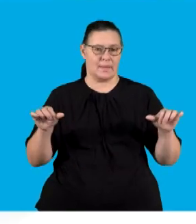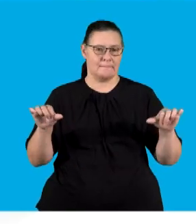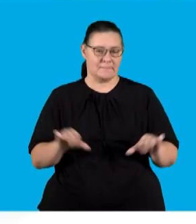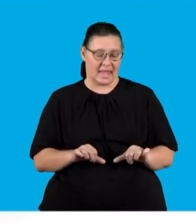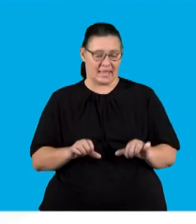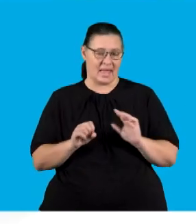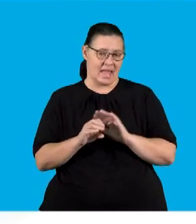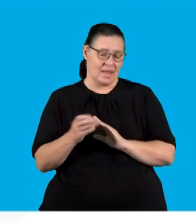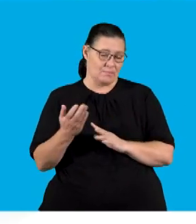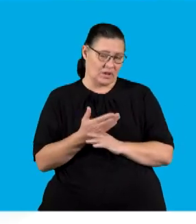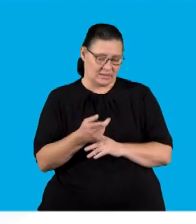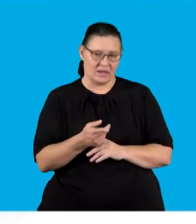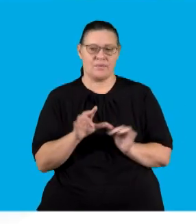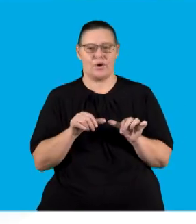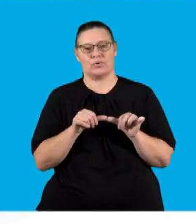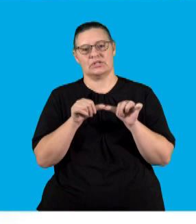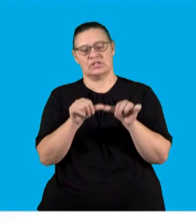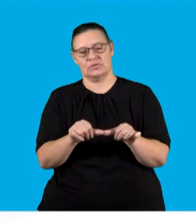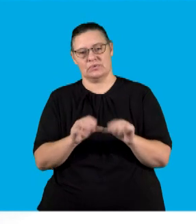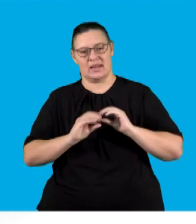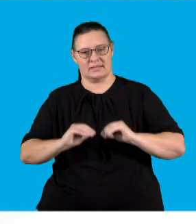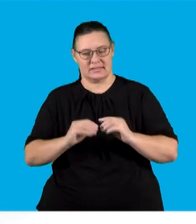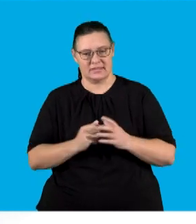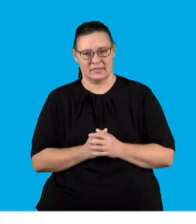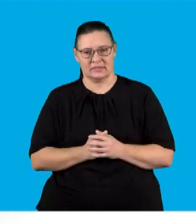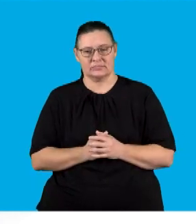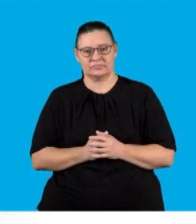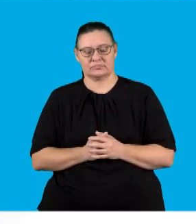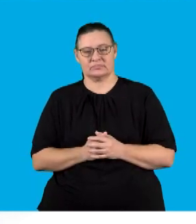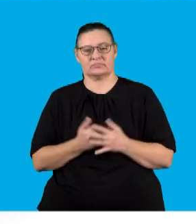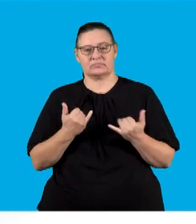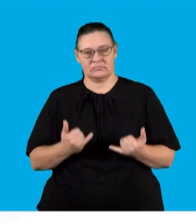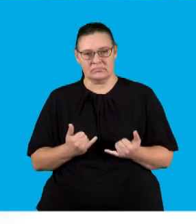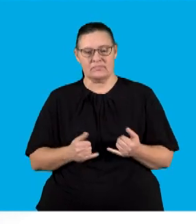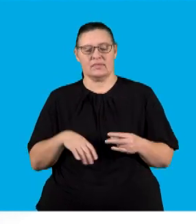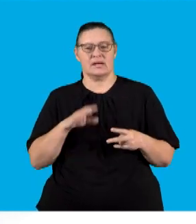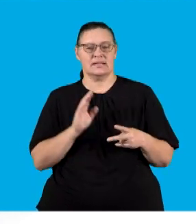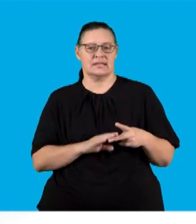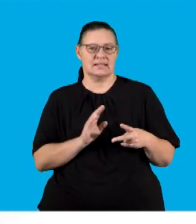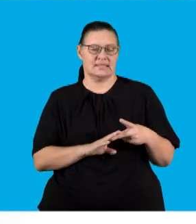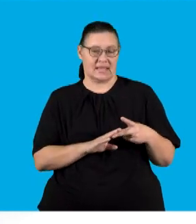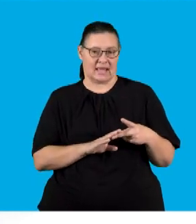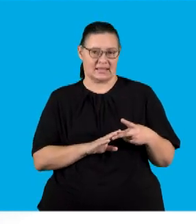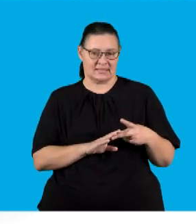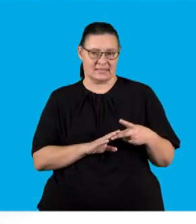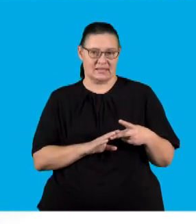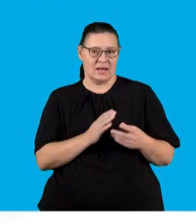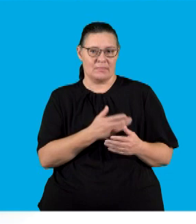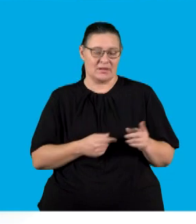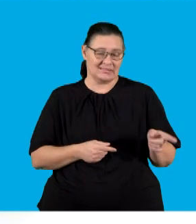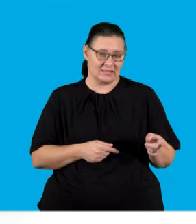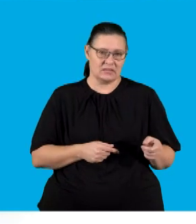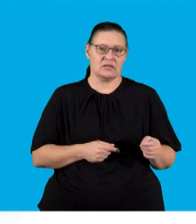Welcome back from the ad break, and let's continue with our lesson. So now we are going to go on to that second part, or the first part,